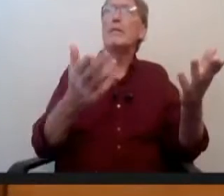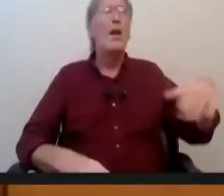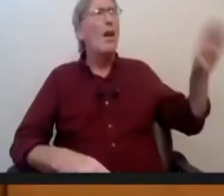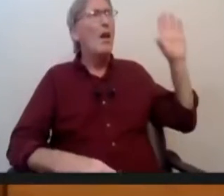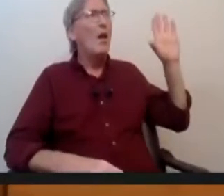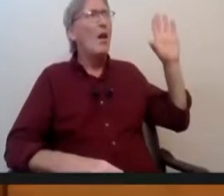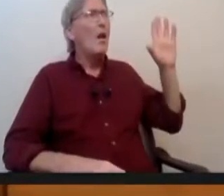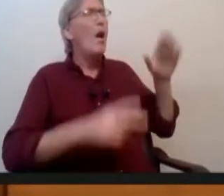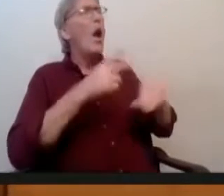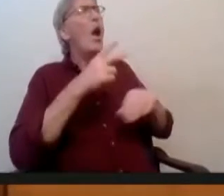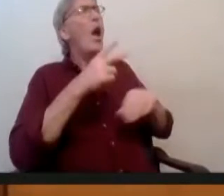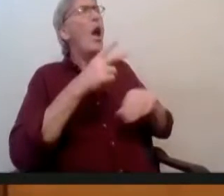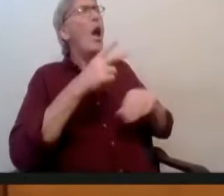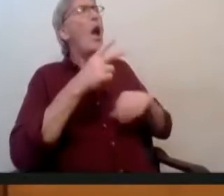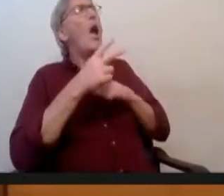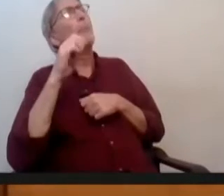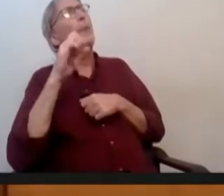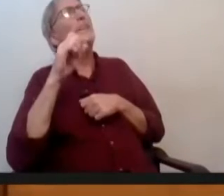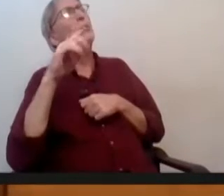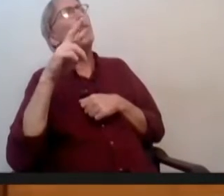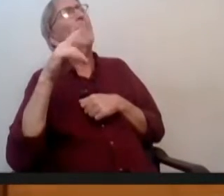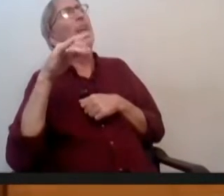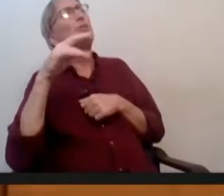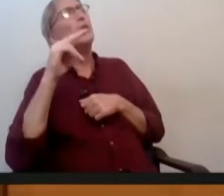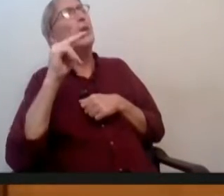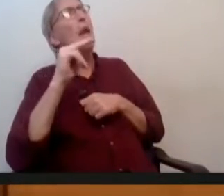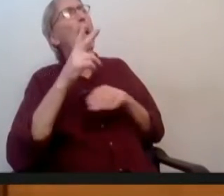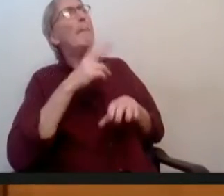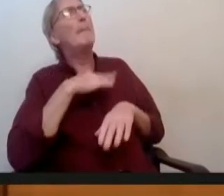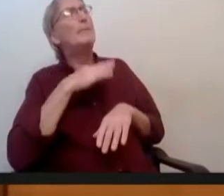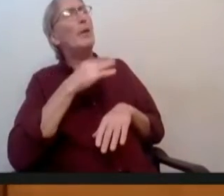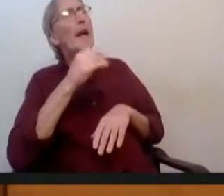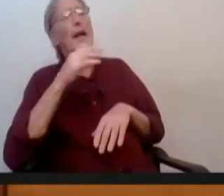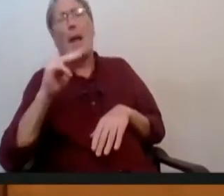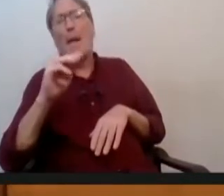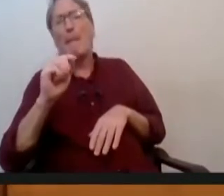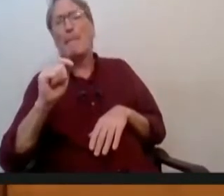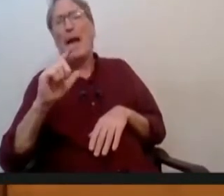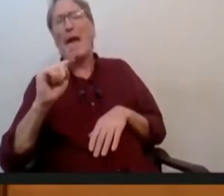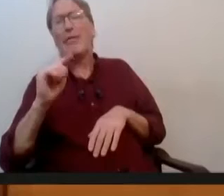on the Matthew historic Falcone? nomination, and it was submitted by Matthew Falcone. Okay.